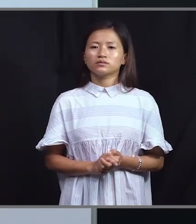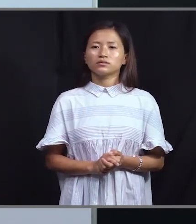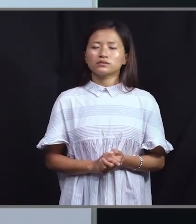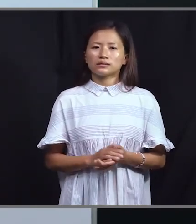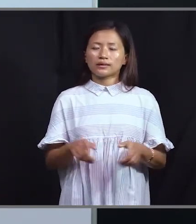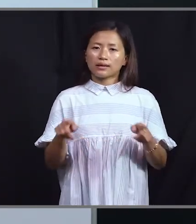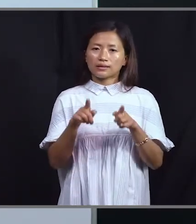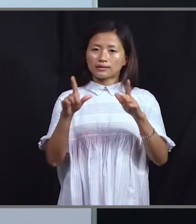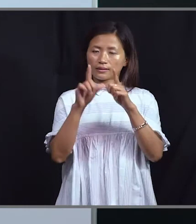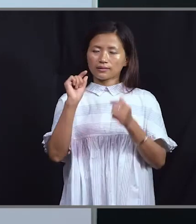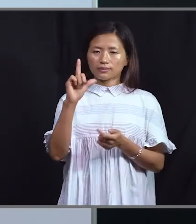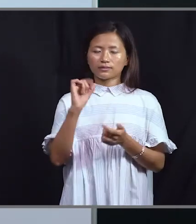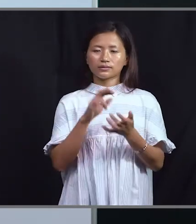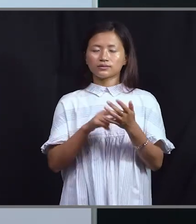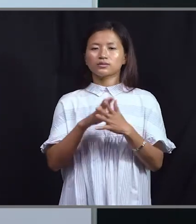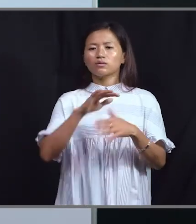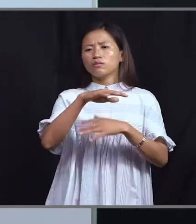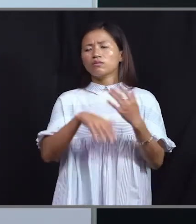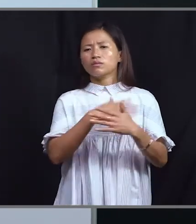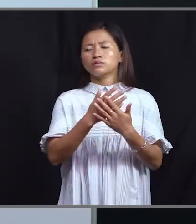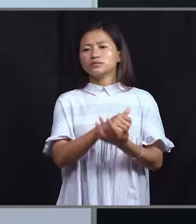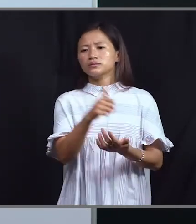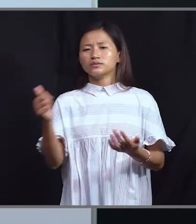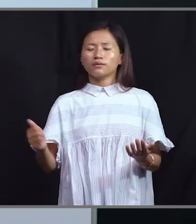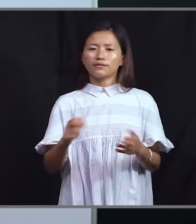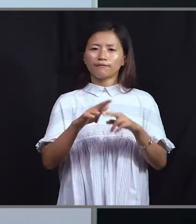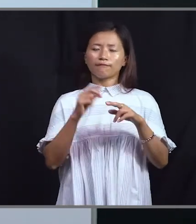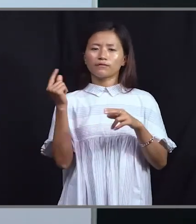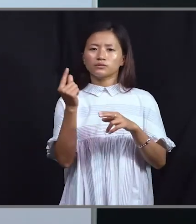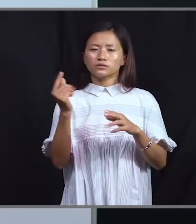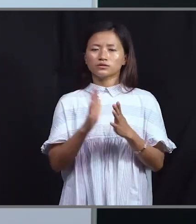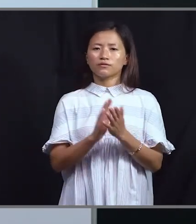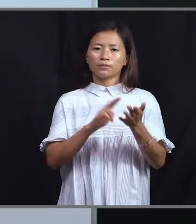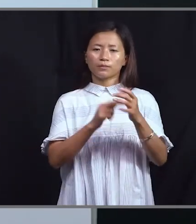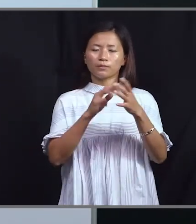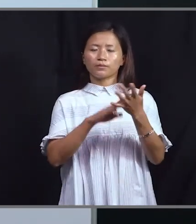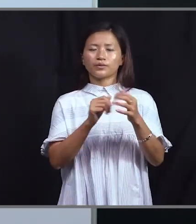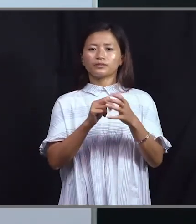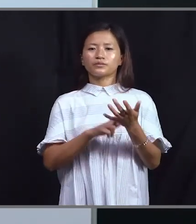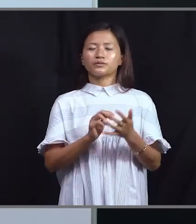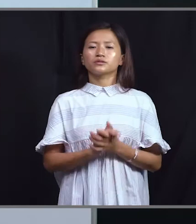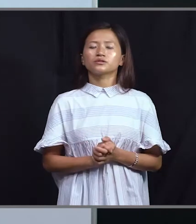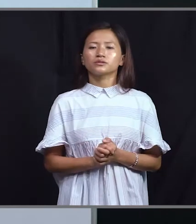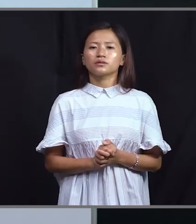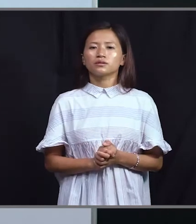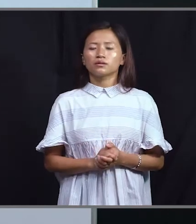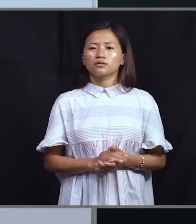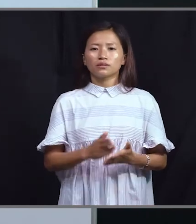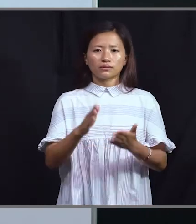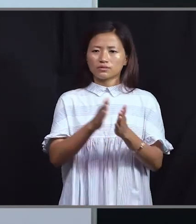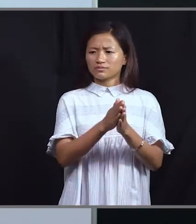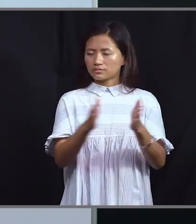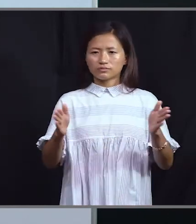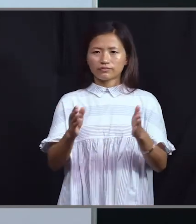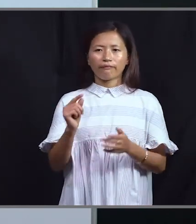It links and binds all the other functions of management together. That's why it is considered as an integral part of management and not a separate